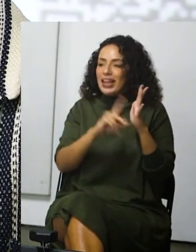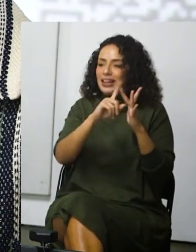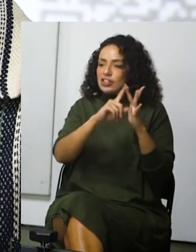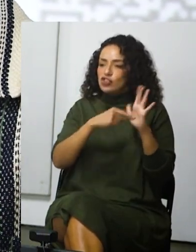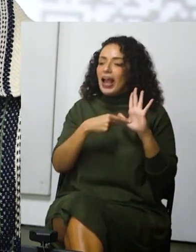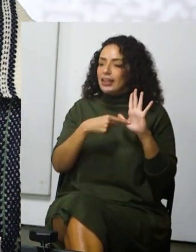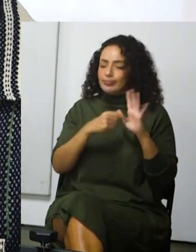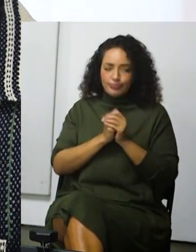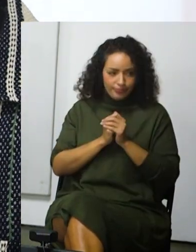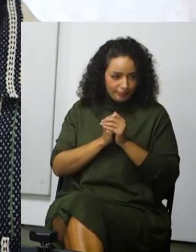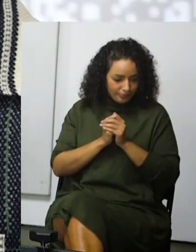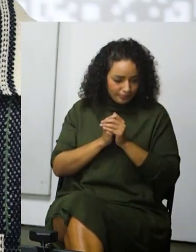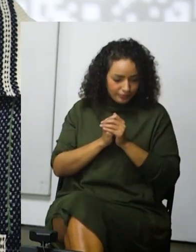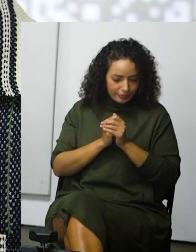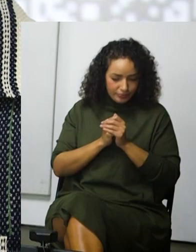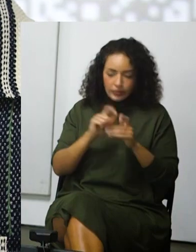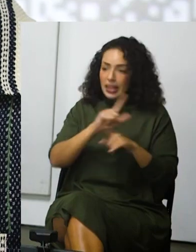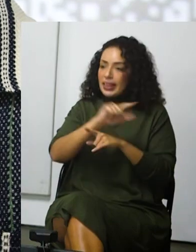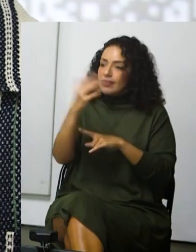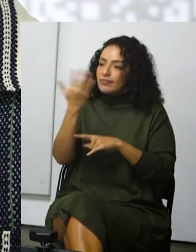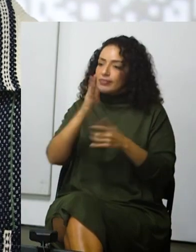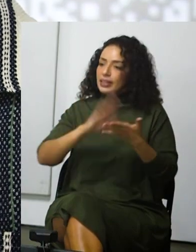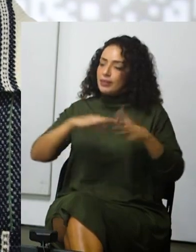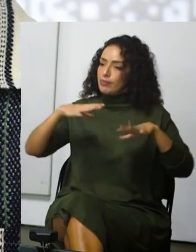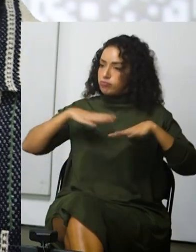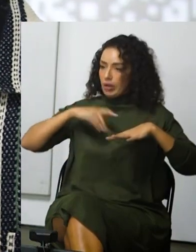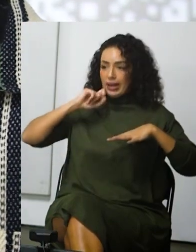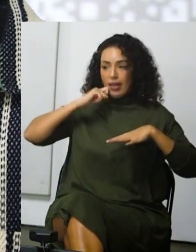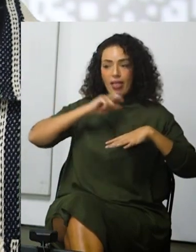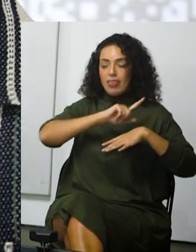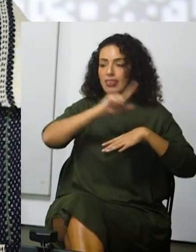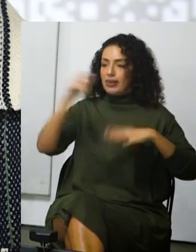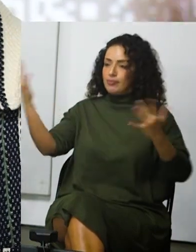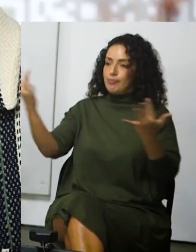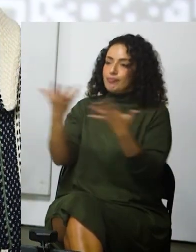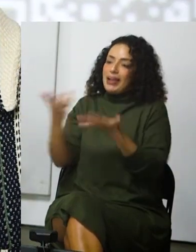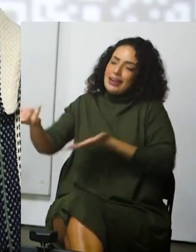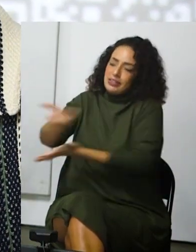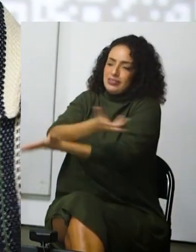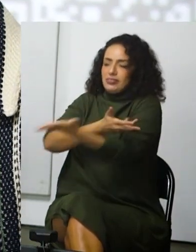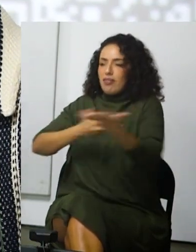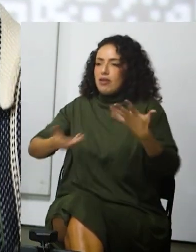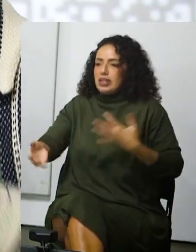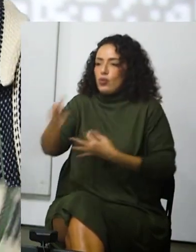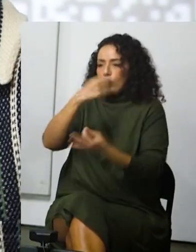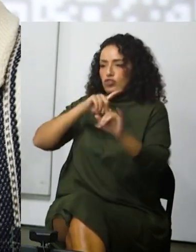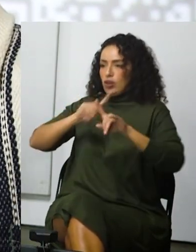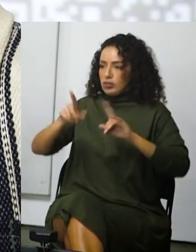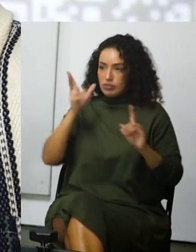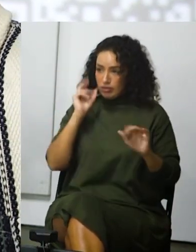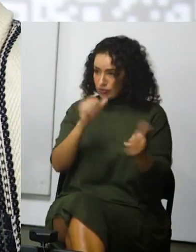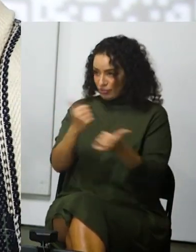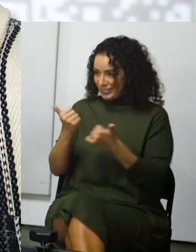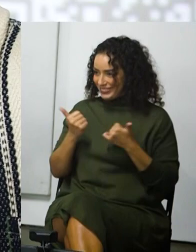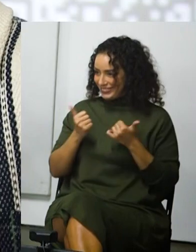their work out. And then what we'll do is we'll take a 15-minute break, and then we'll do a bit of a discussion and a Q&A, if that sounds good.